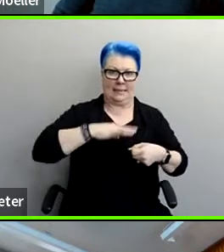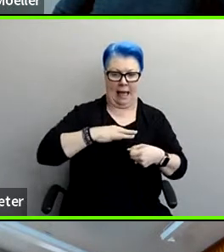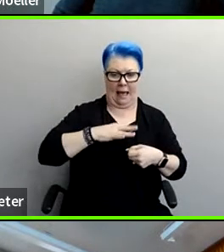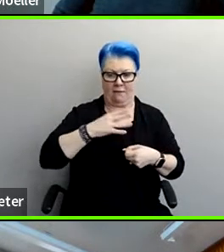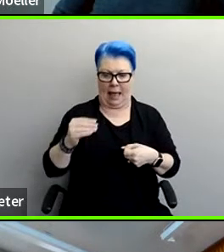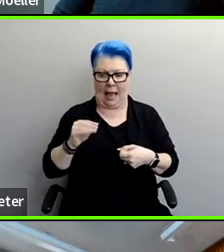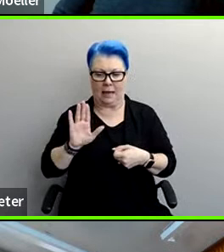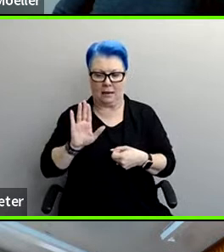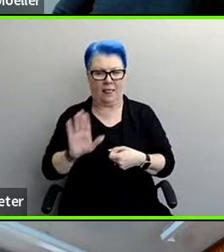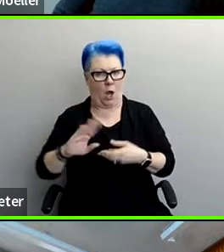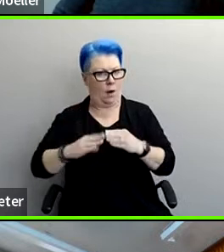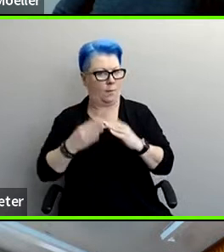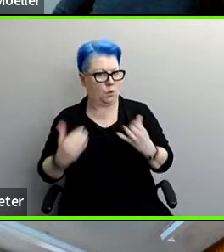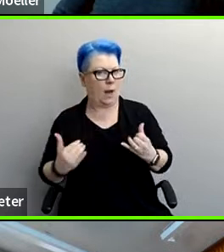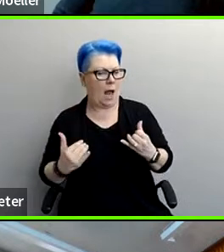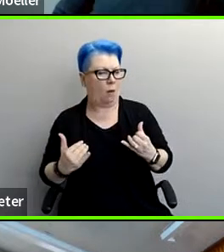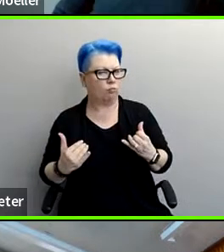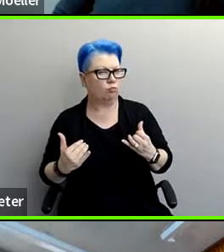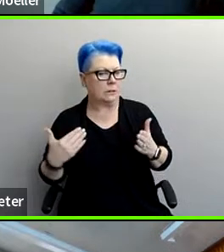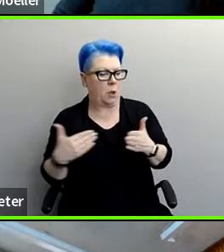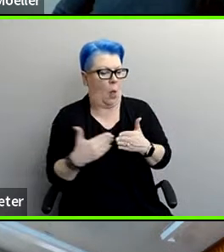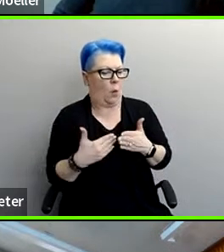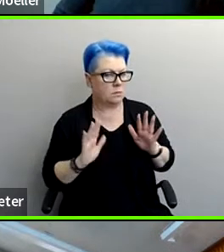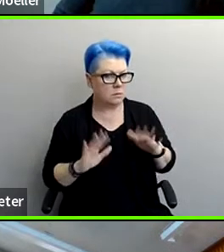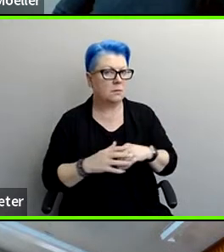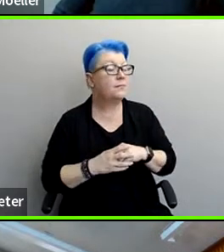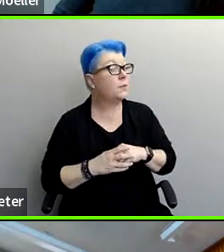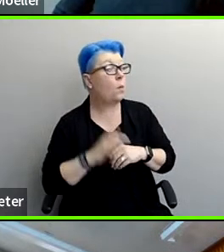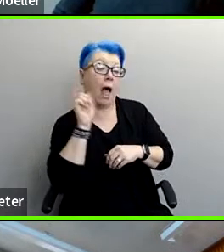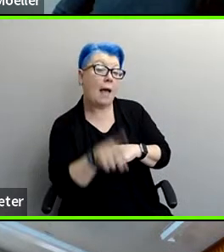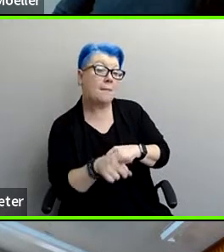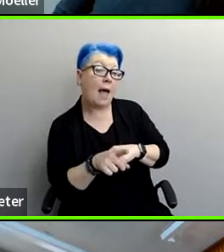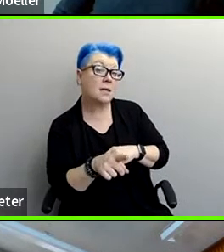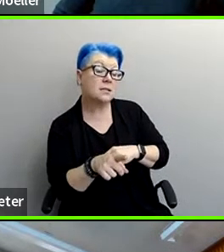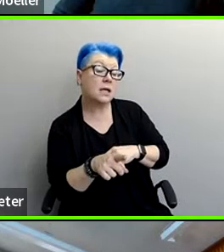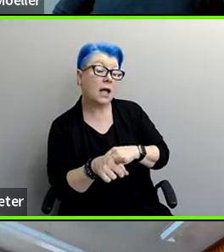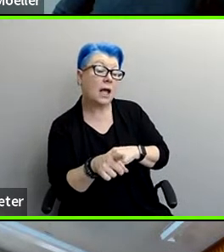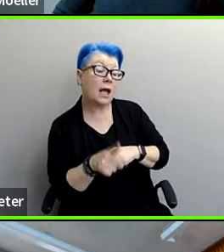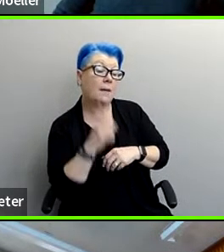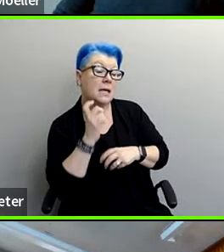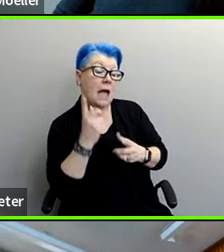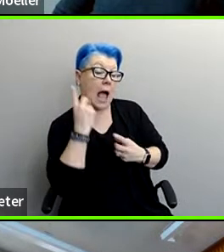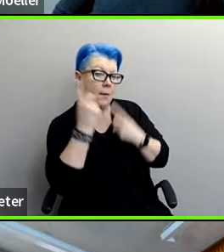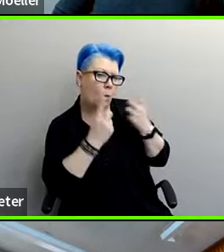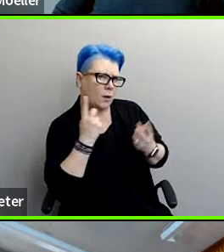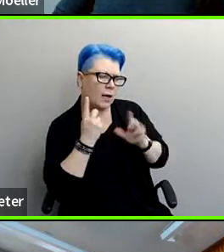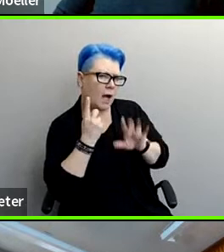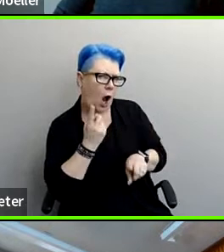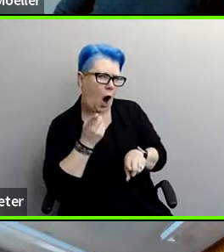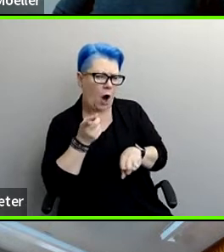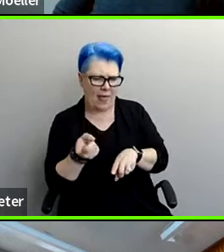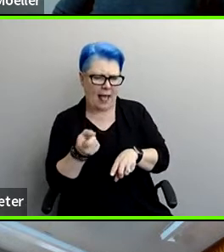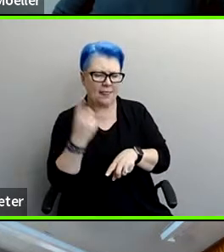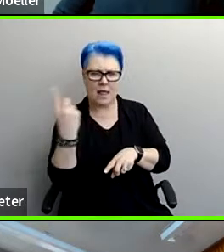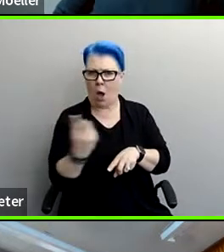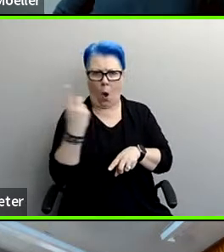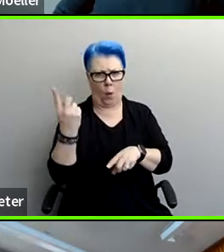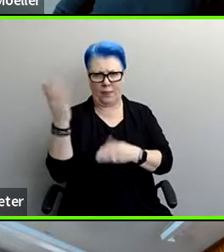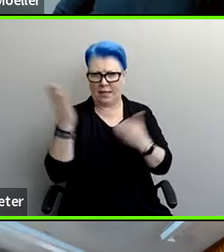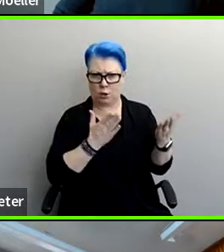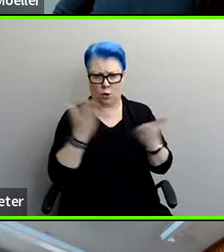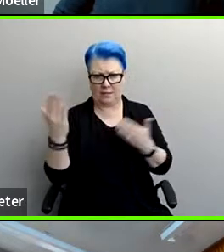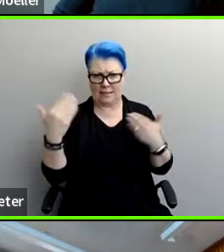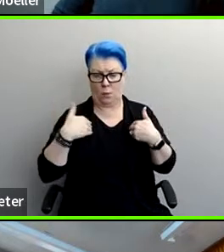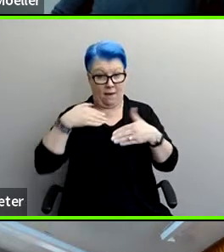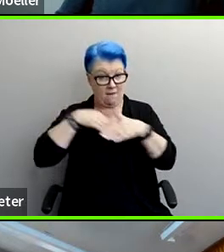at. So I'm asking that to see if in fact that there is are they the only service right now that we